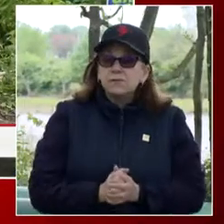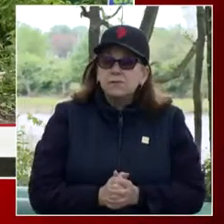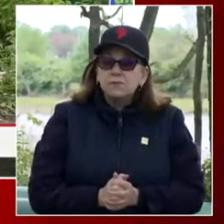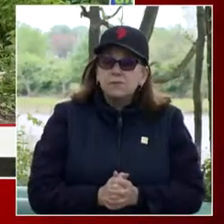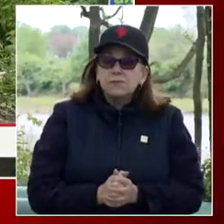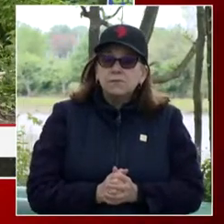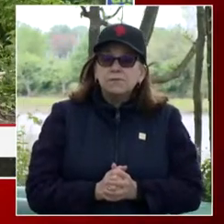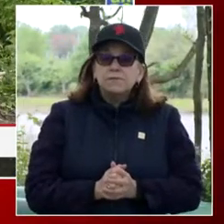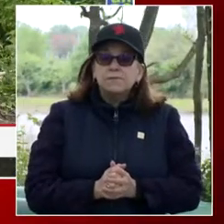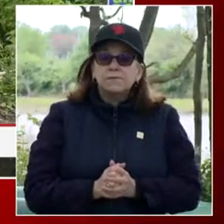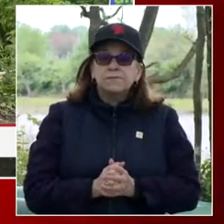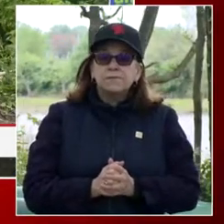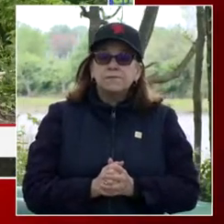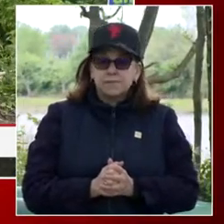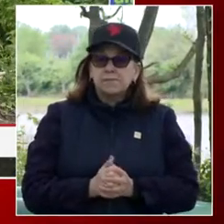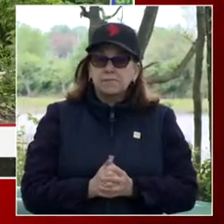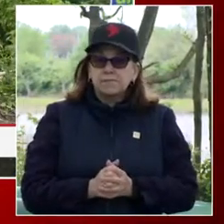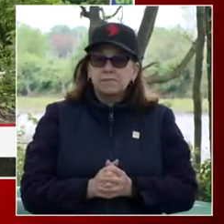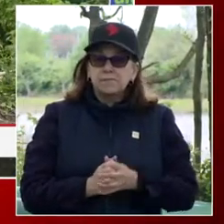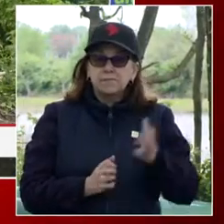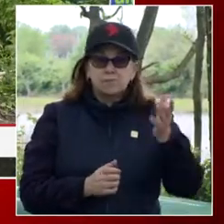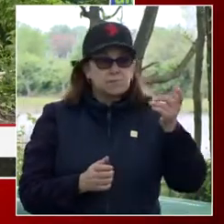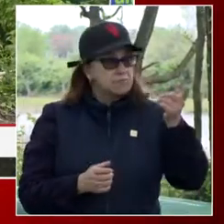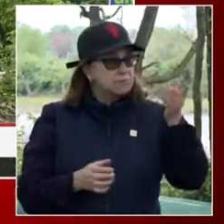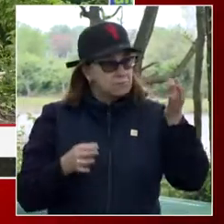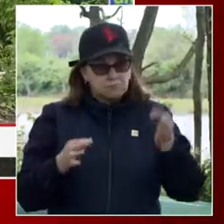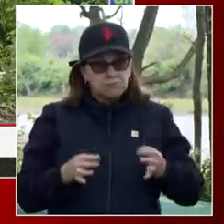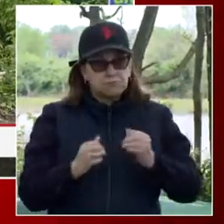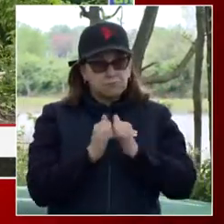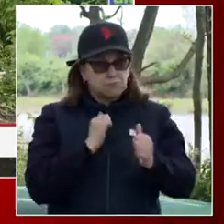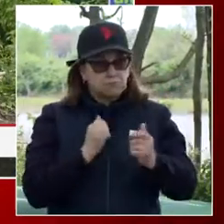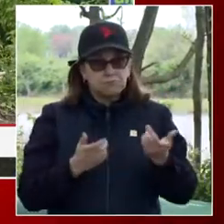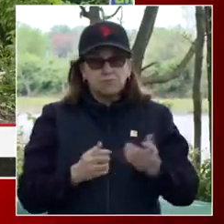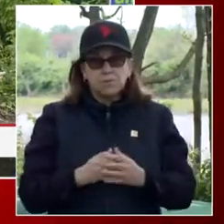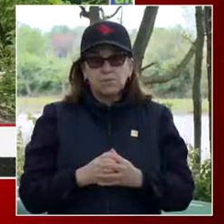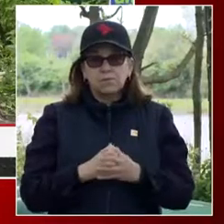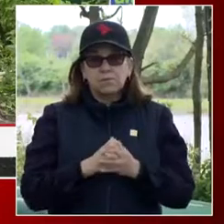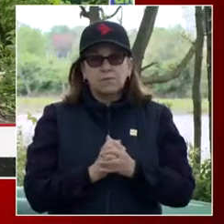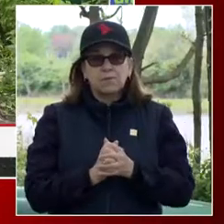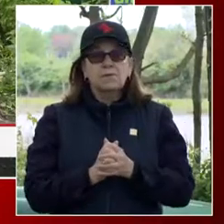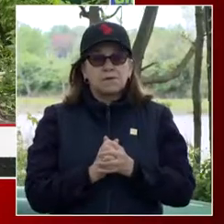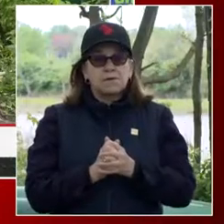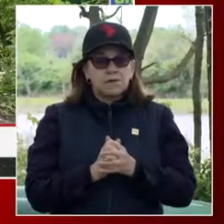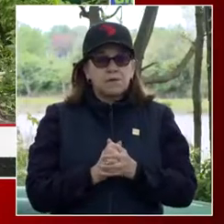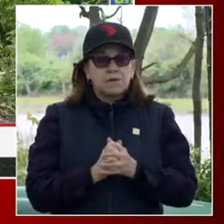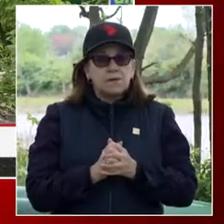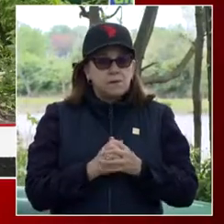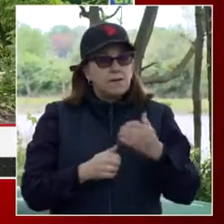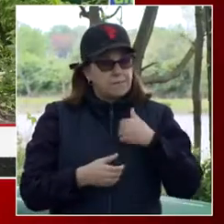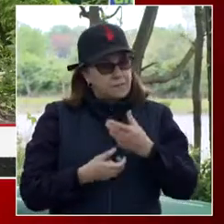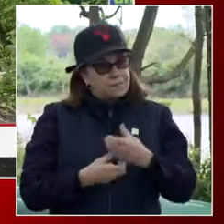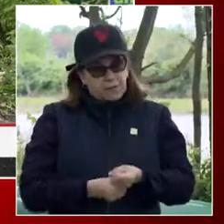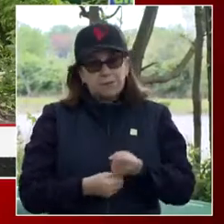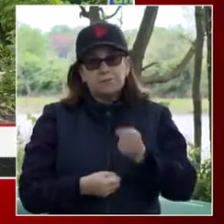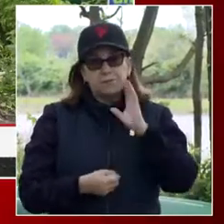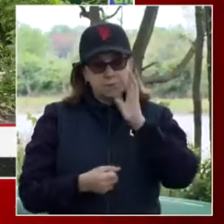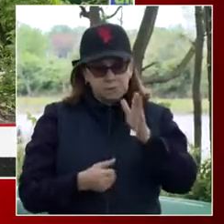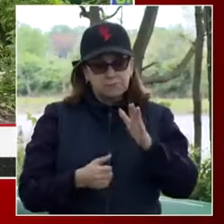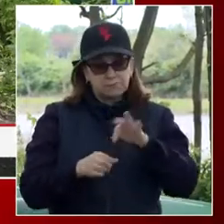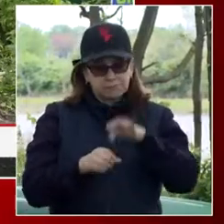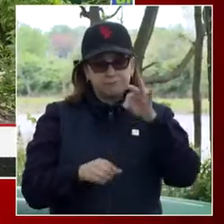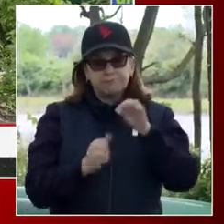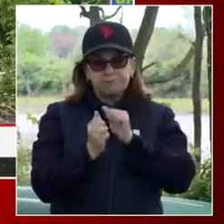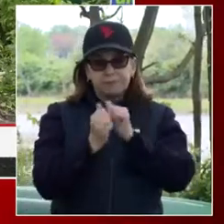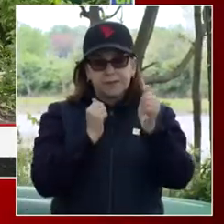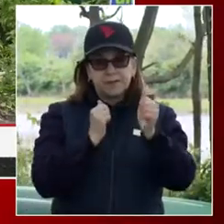that's what we have to put our faith in and be on the ready to support our leadership in